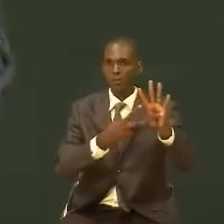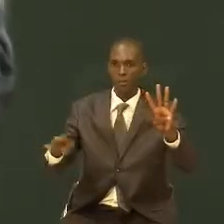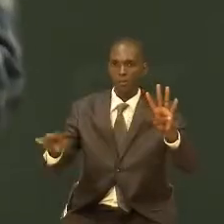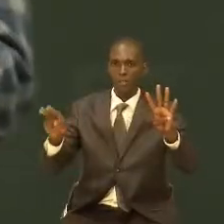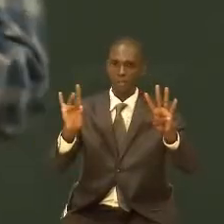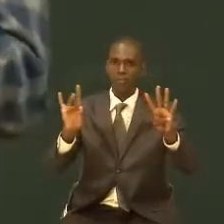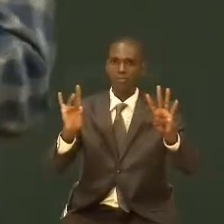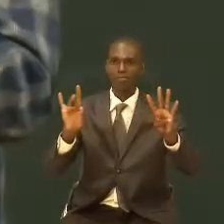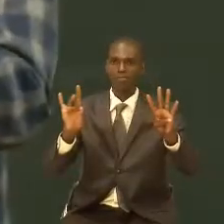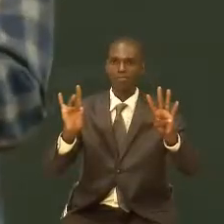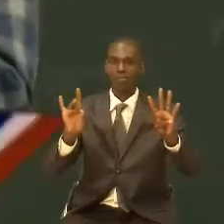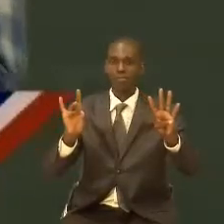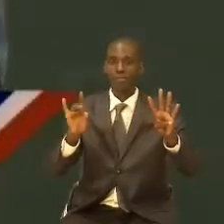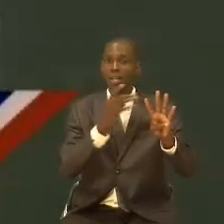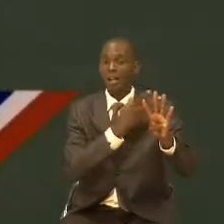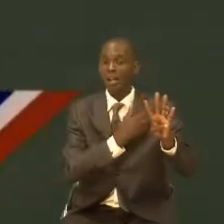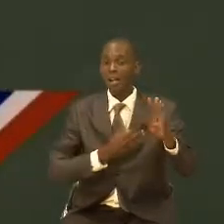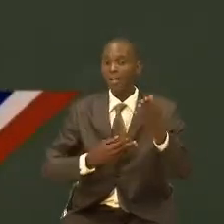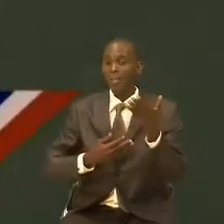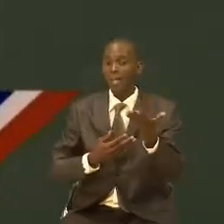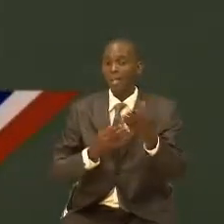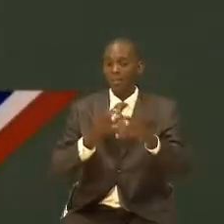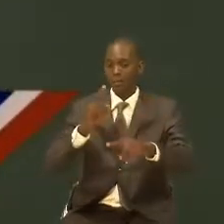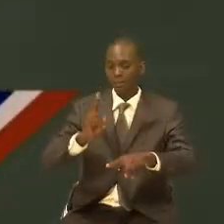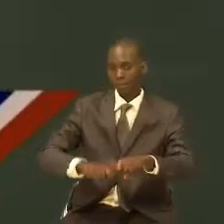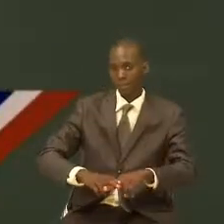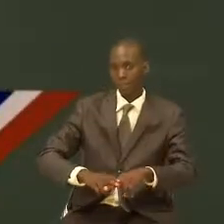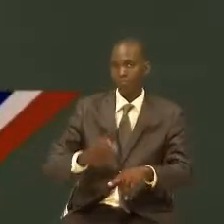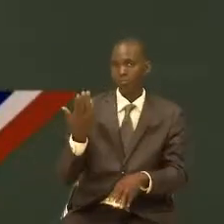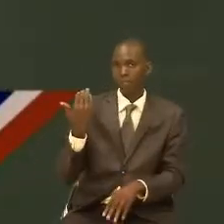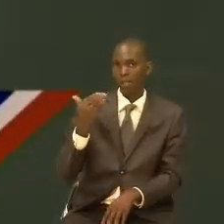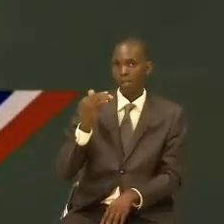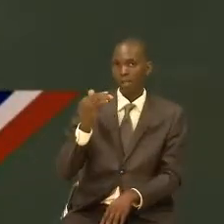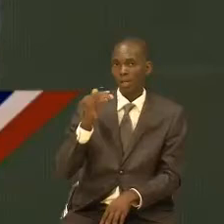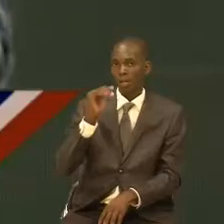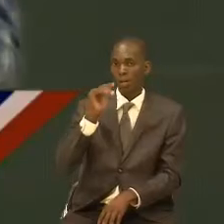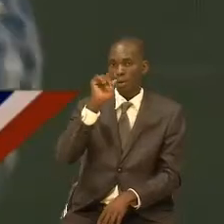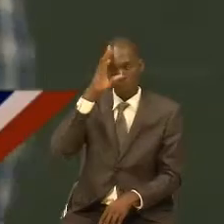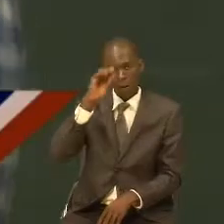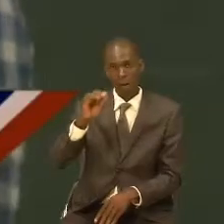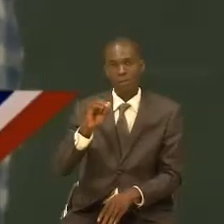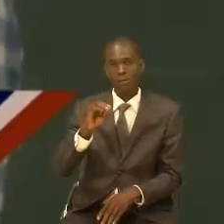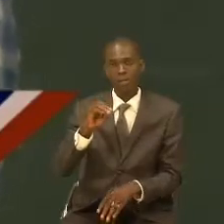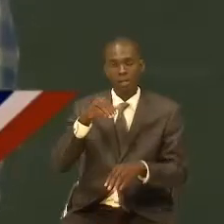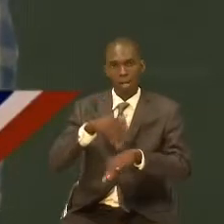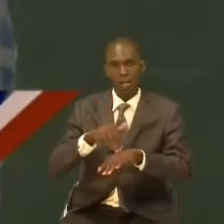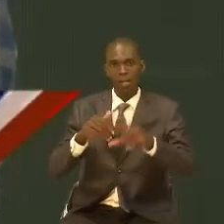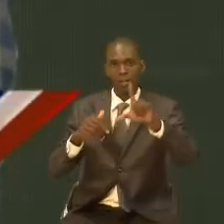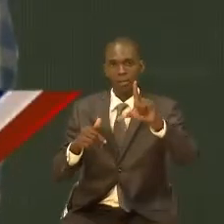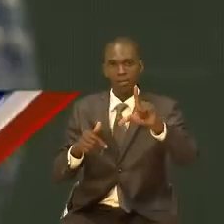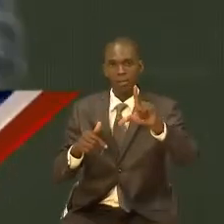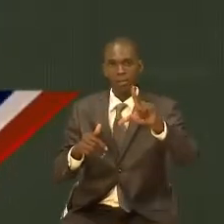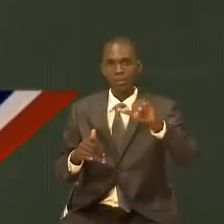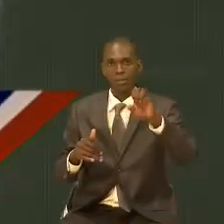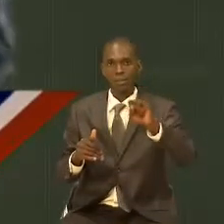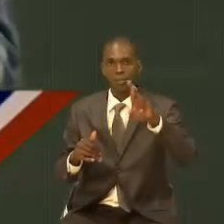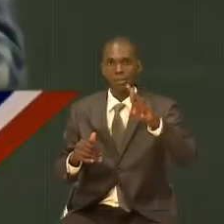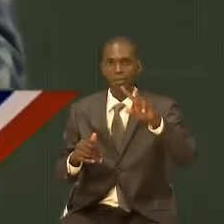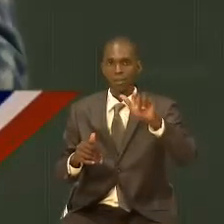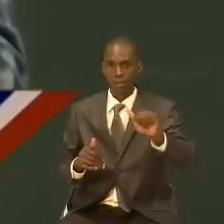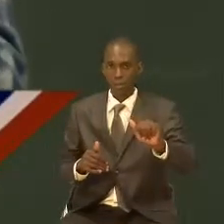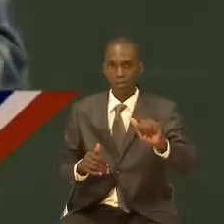And there sat a certain man at Lystra, impotent in his feet, being